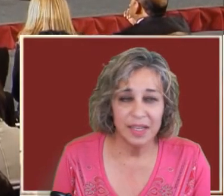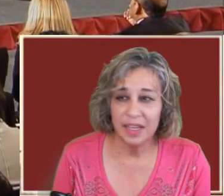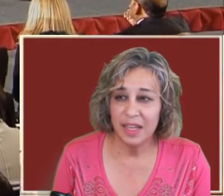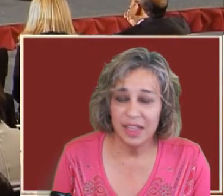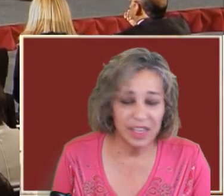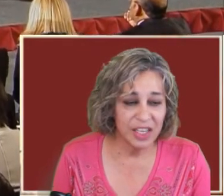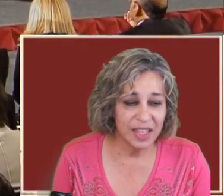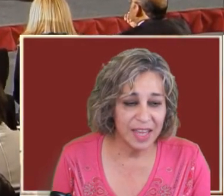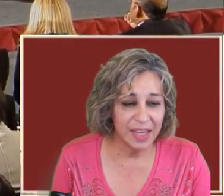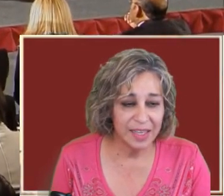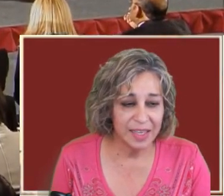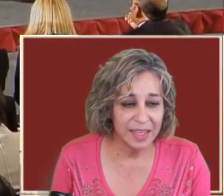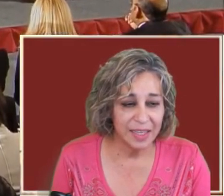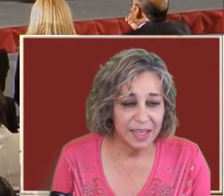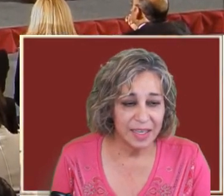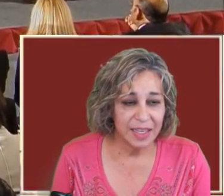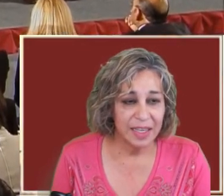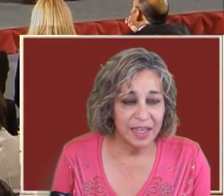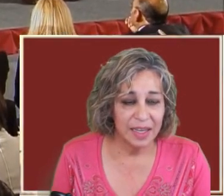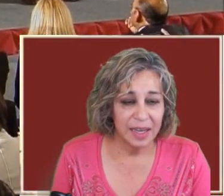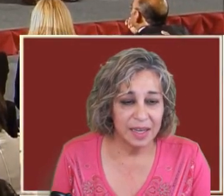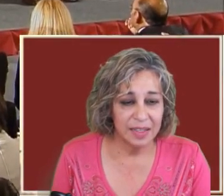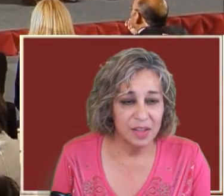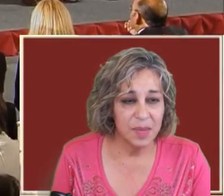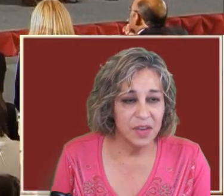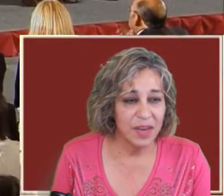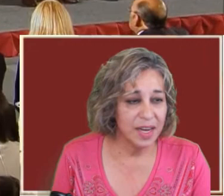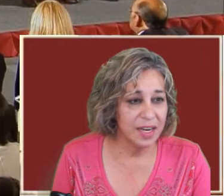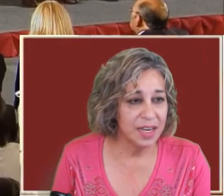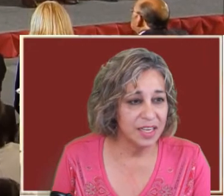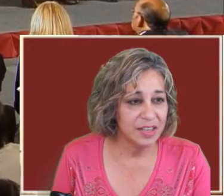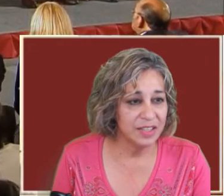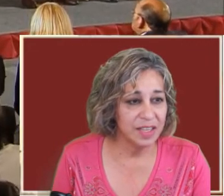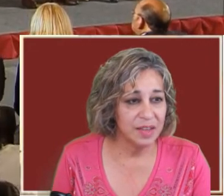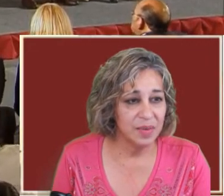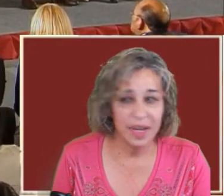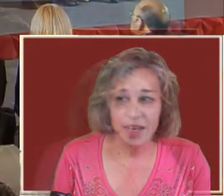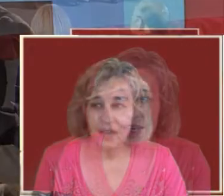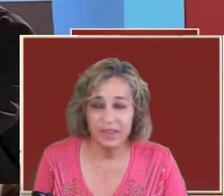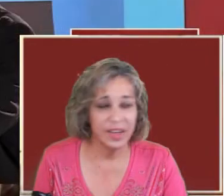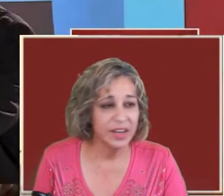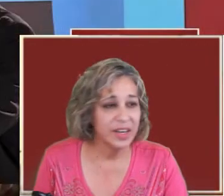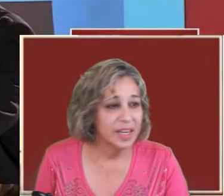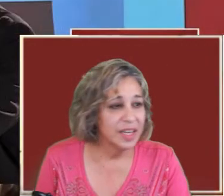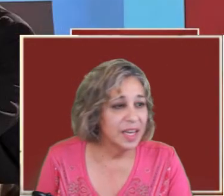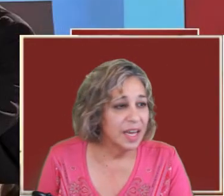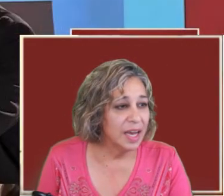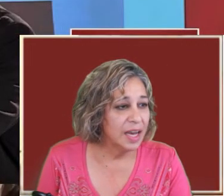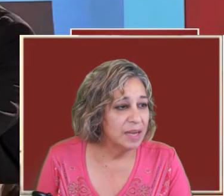can look at that. So let me go ahead and let you see the one I have here.